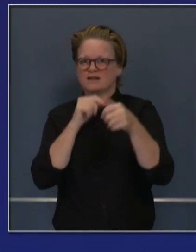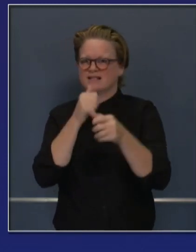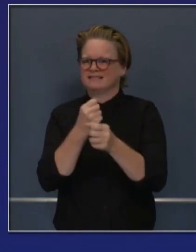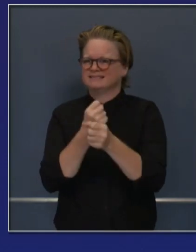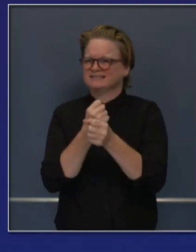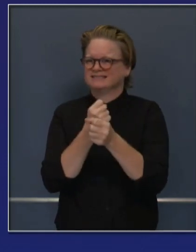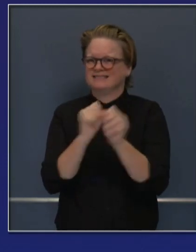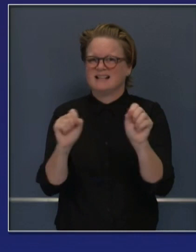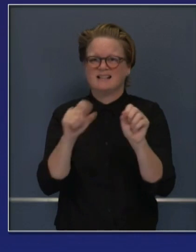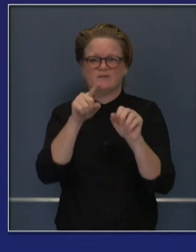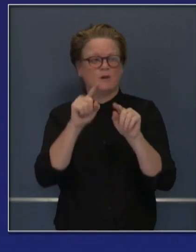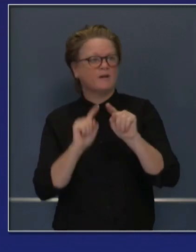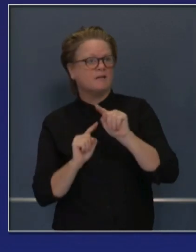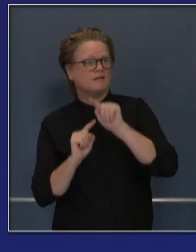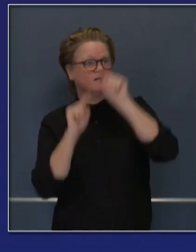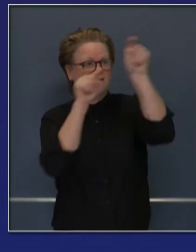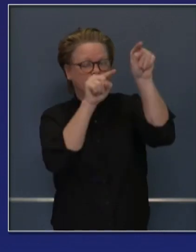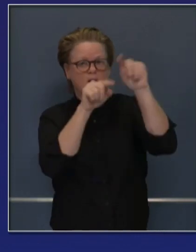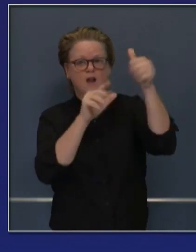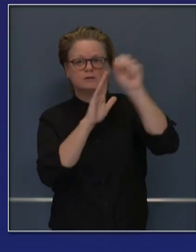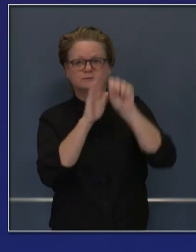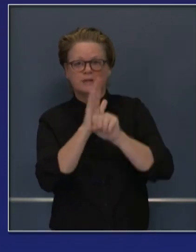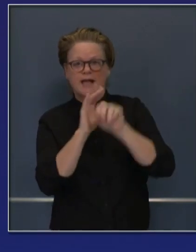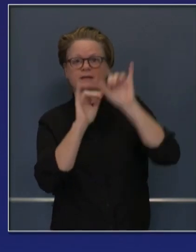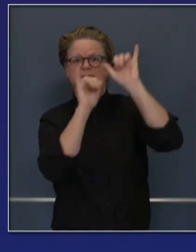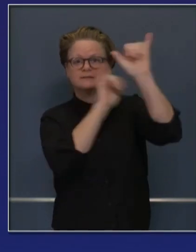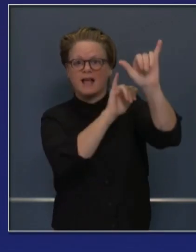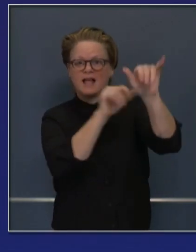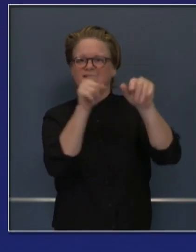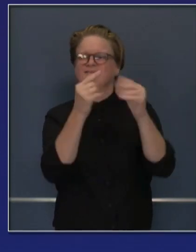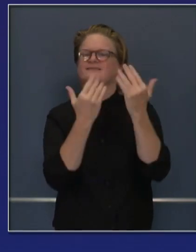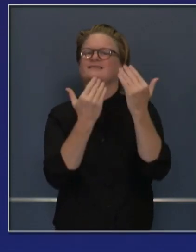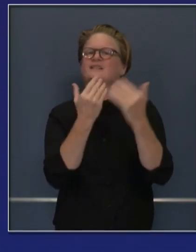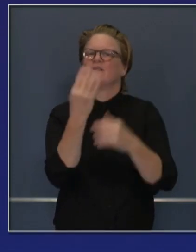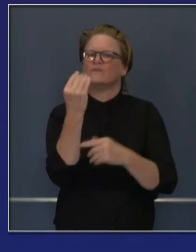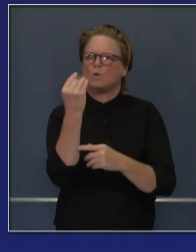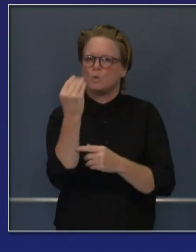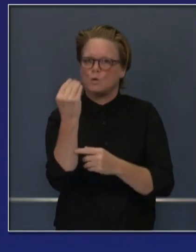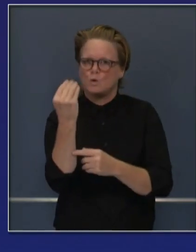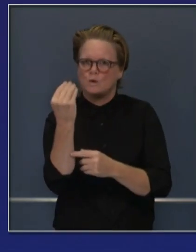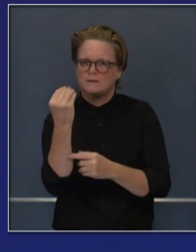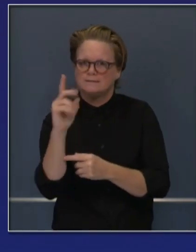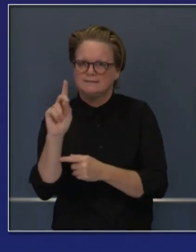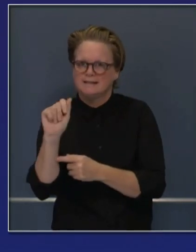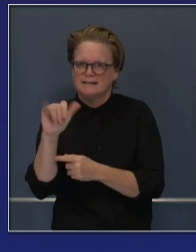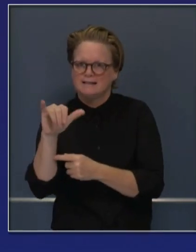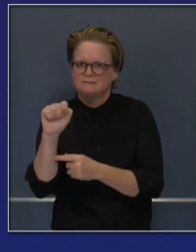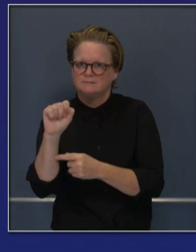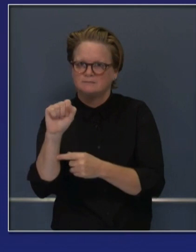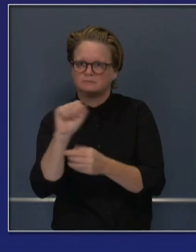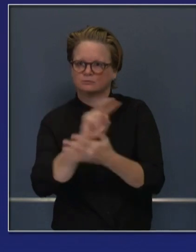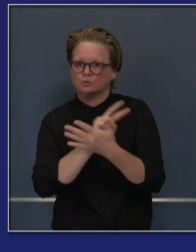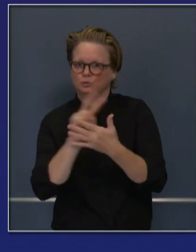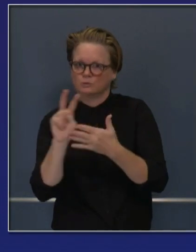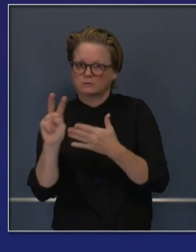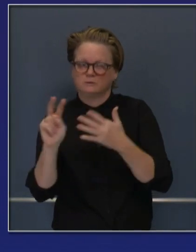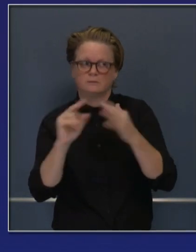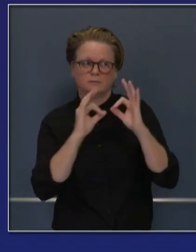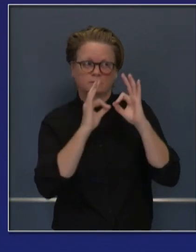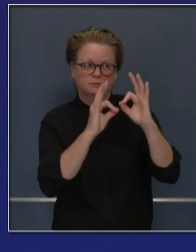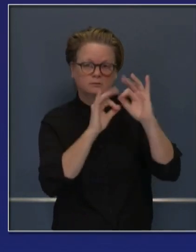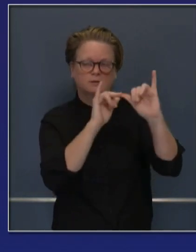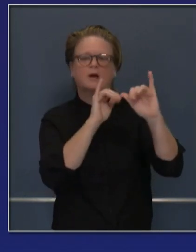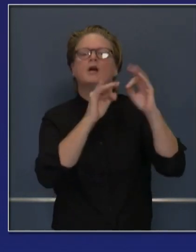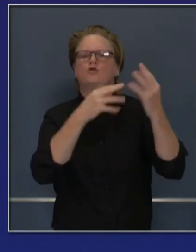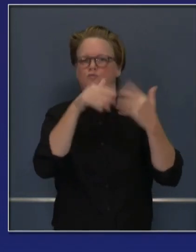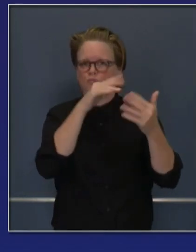people outside of their household. This allows us to be confident and certain that we aren't having additional risk of transmission, especially